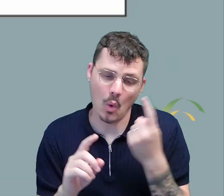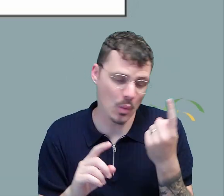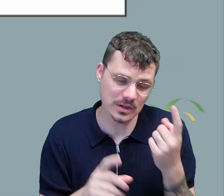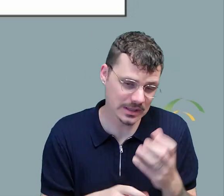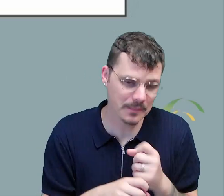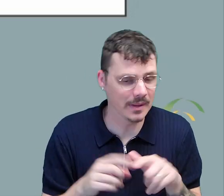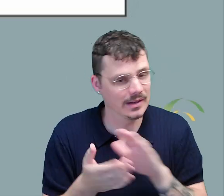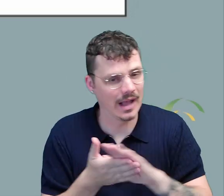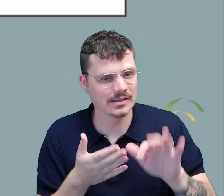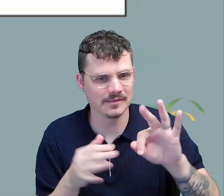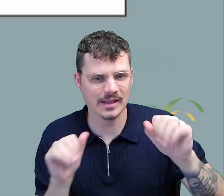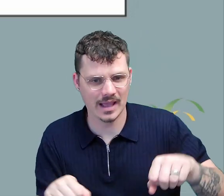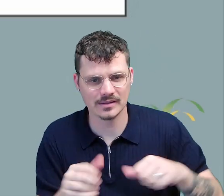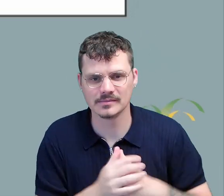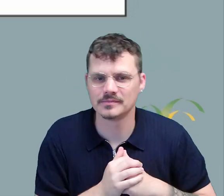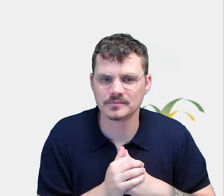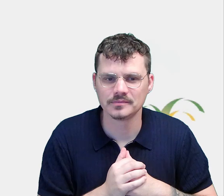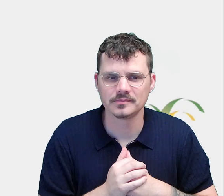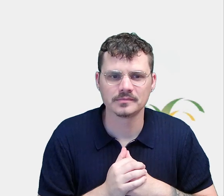if we can get it.